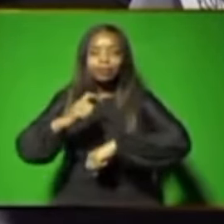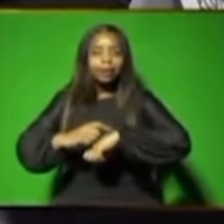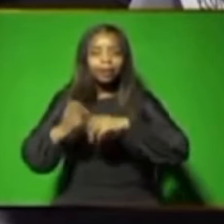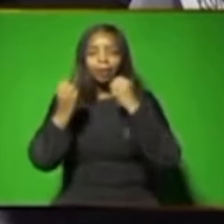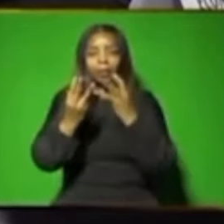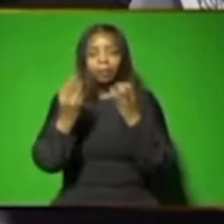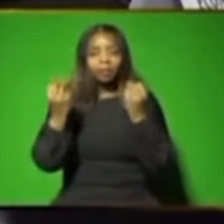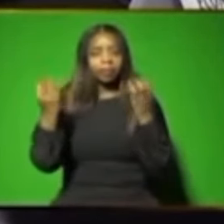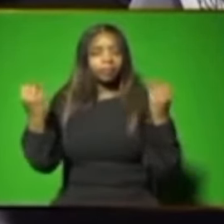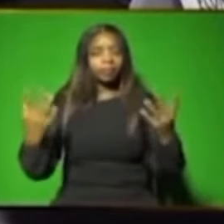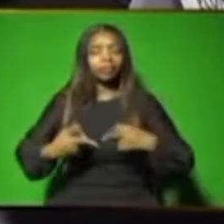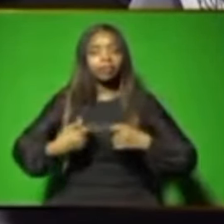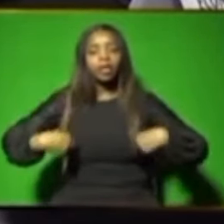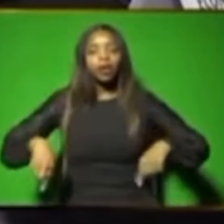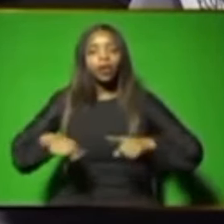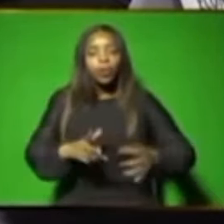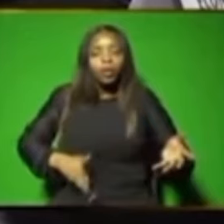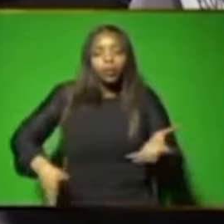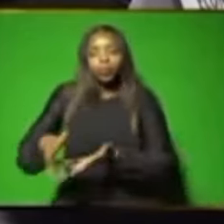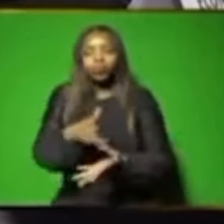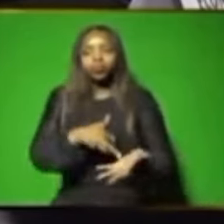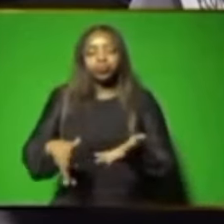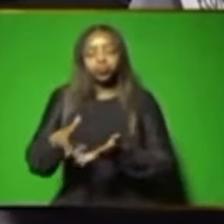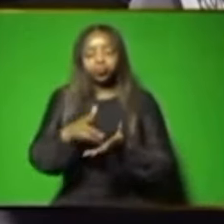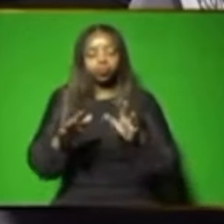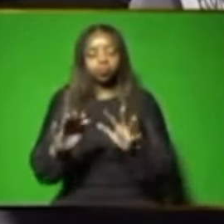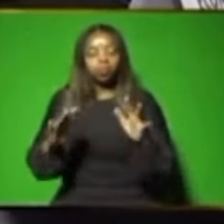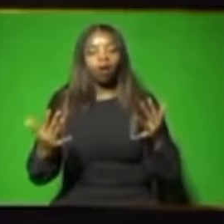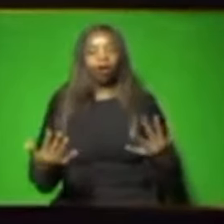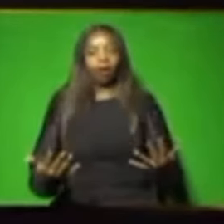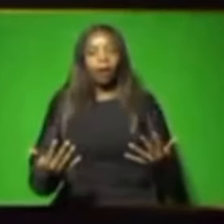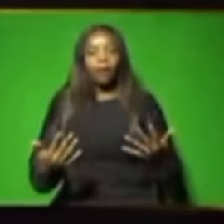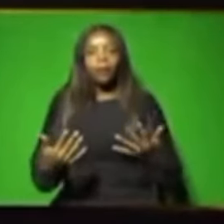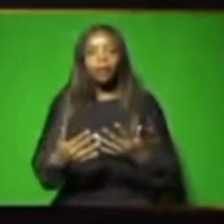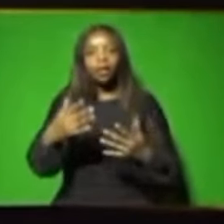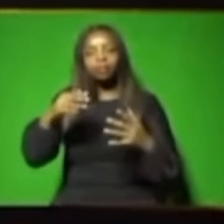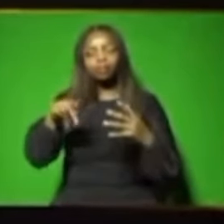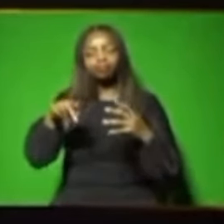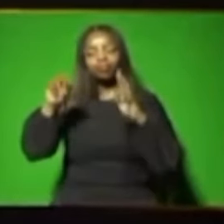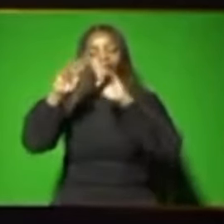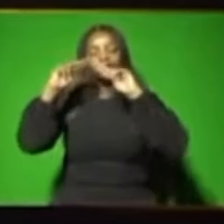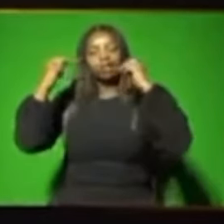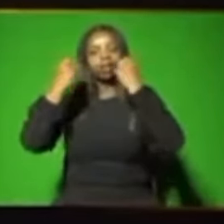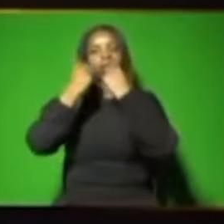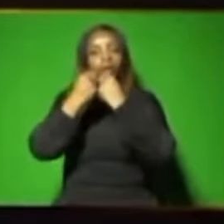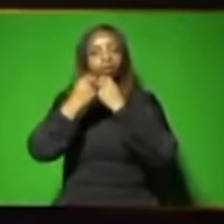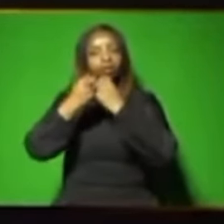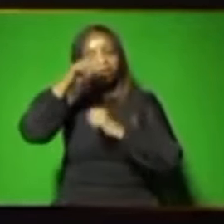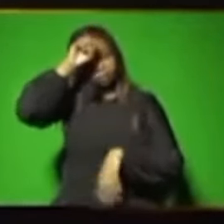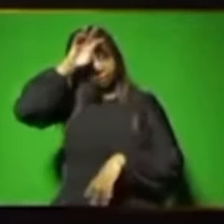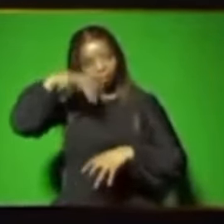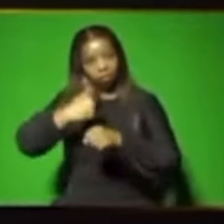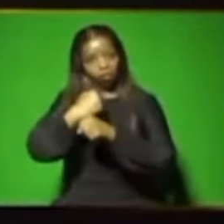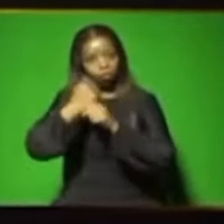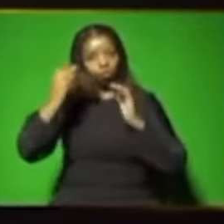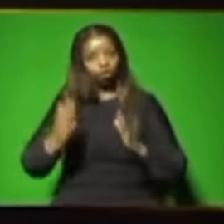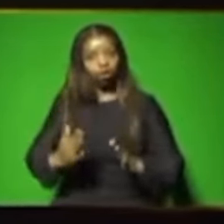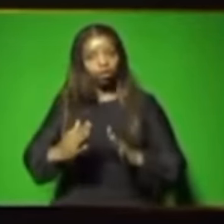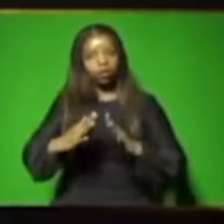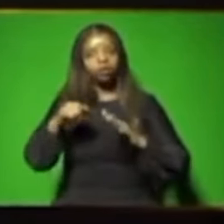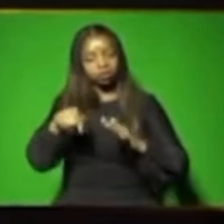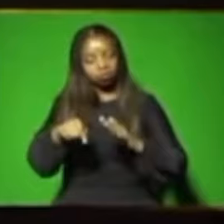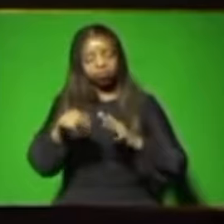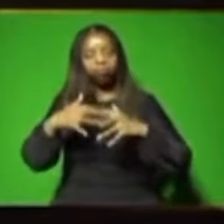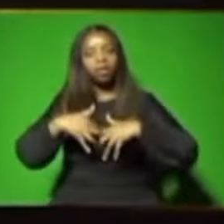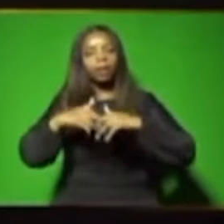about how the National Union of Mine Workers was formed. I would like you to read some books.